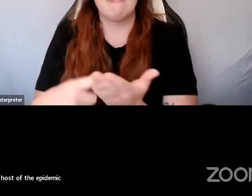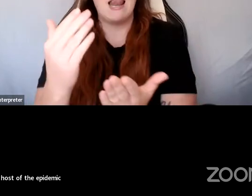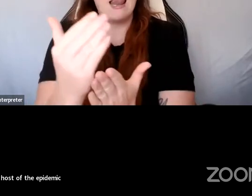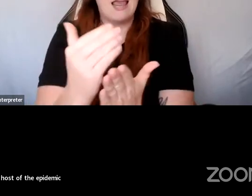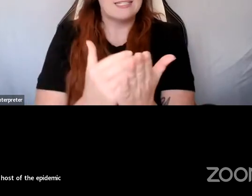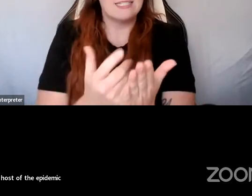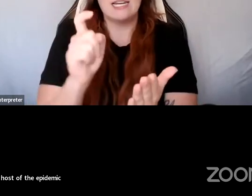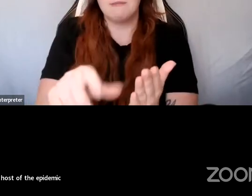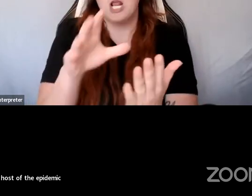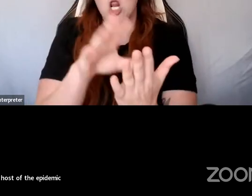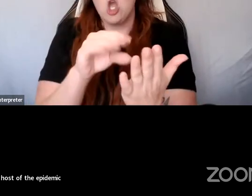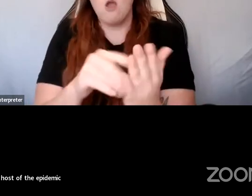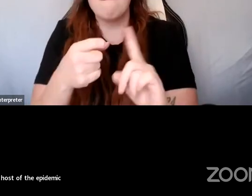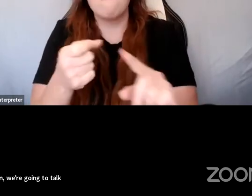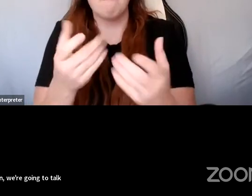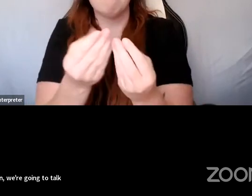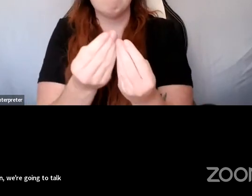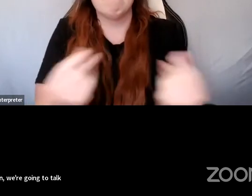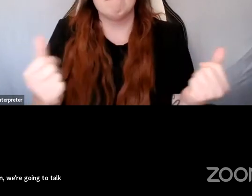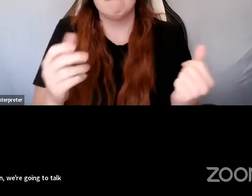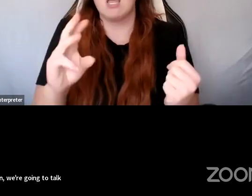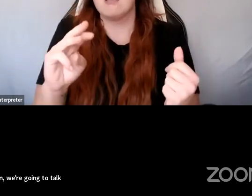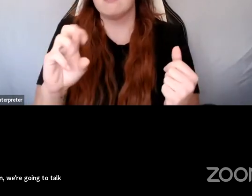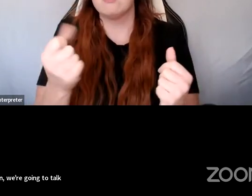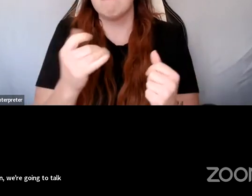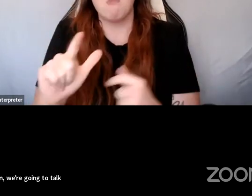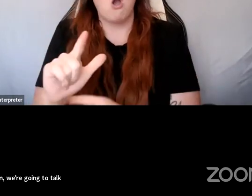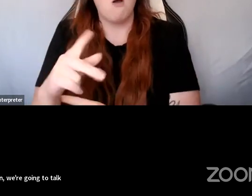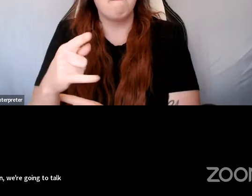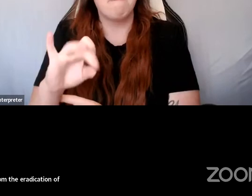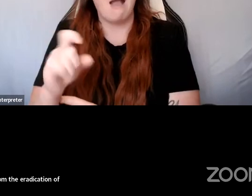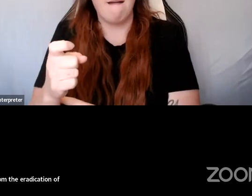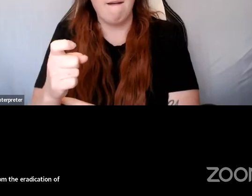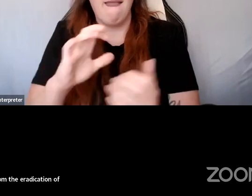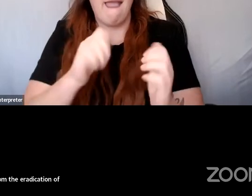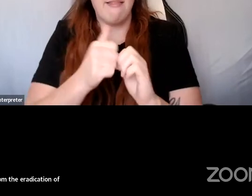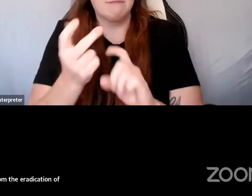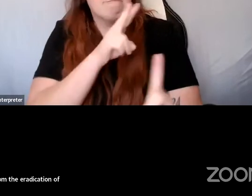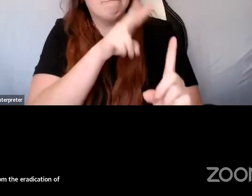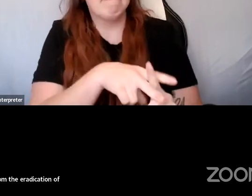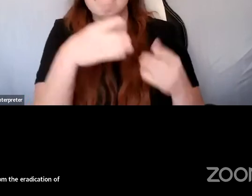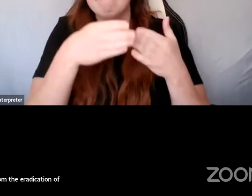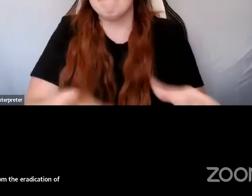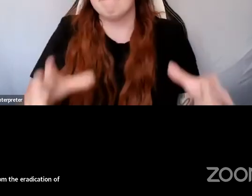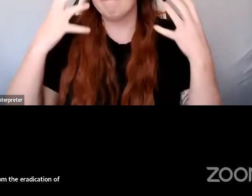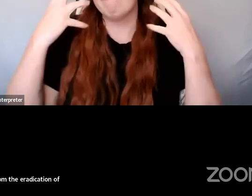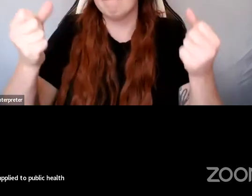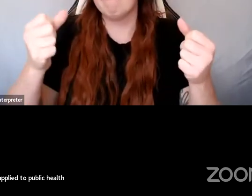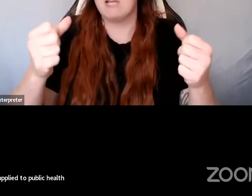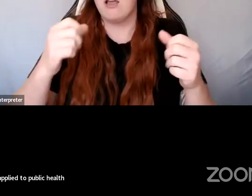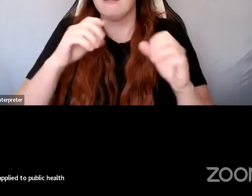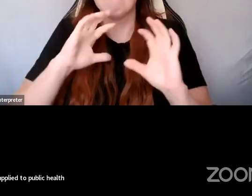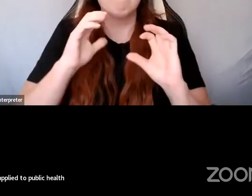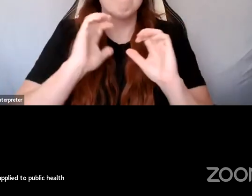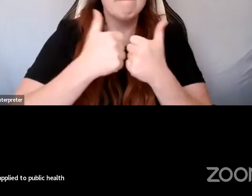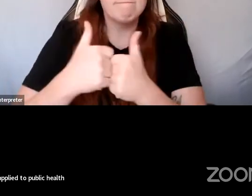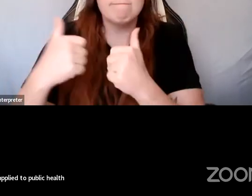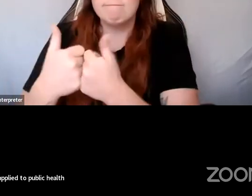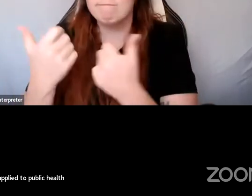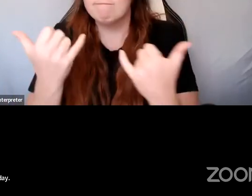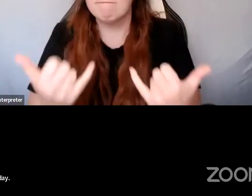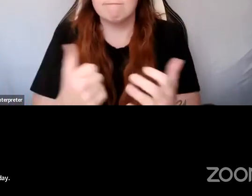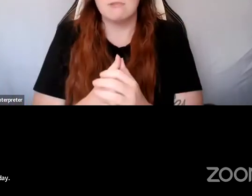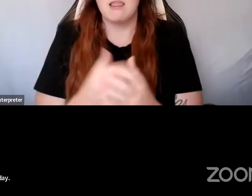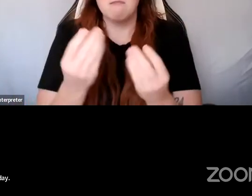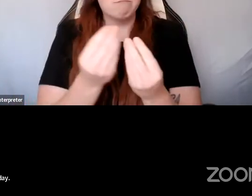learned from the eradication of smallpox and how those can be applied to public health challenges today the eradication